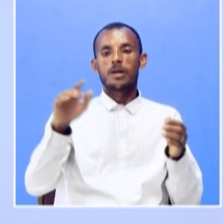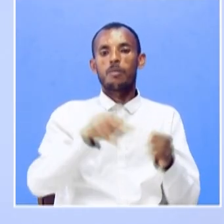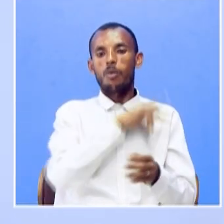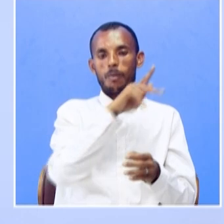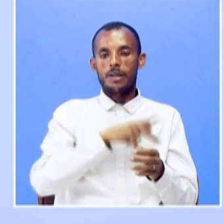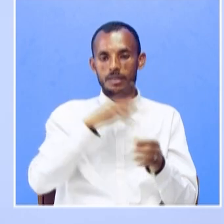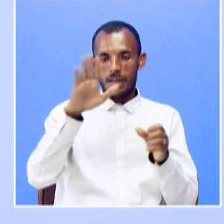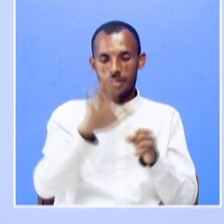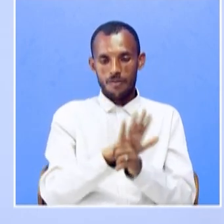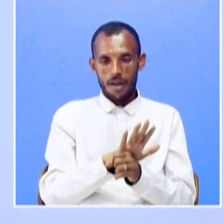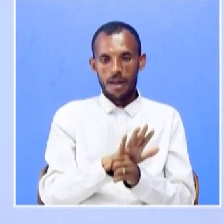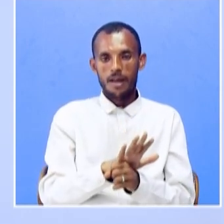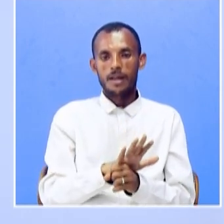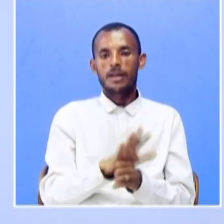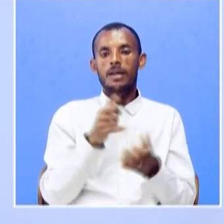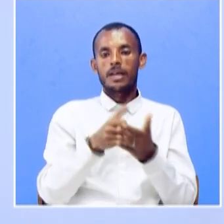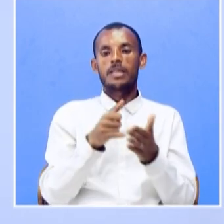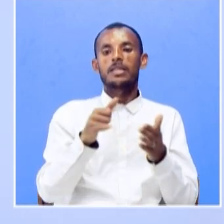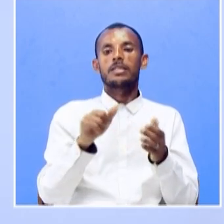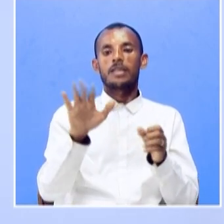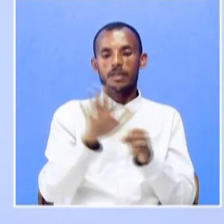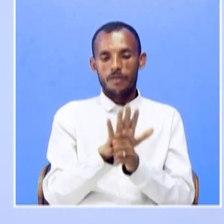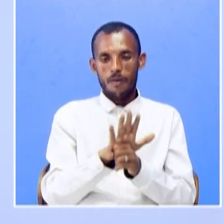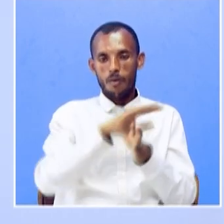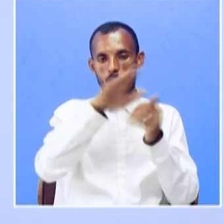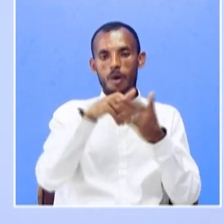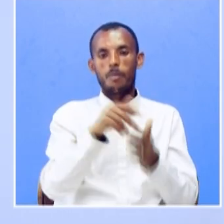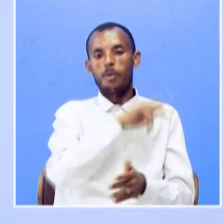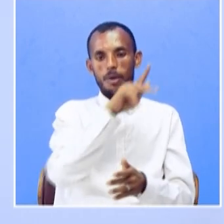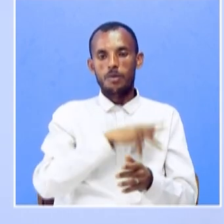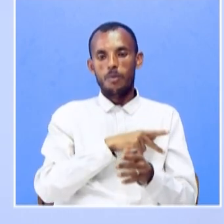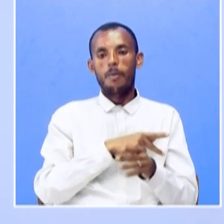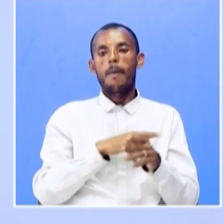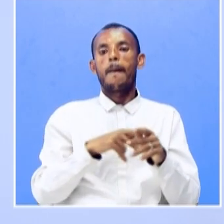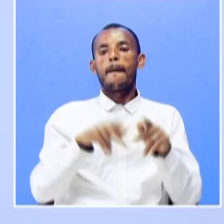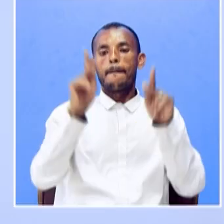rectangle. So it satisfies all properties of parallelogram. Second,